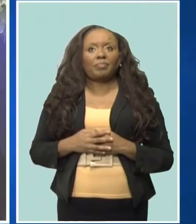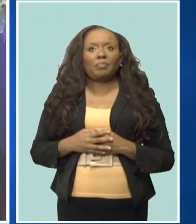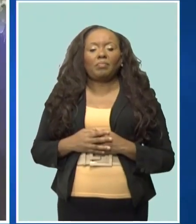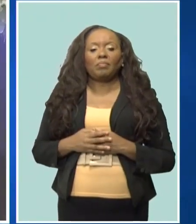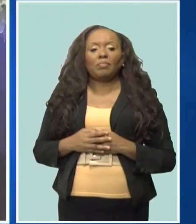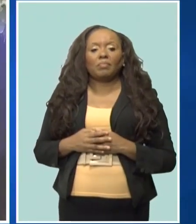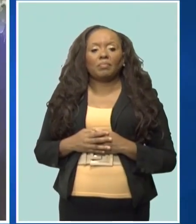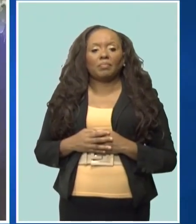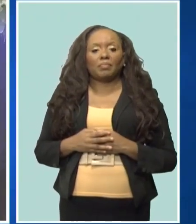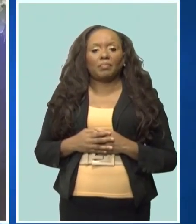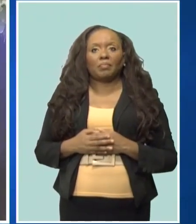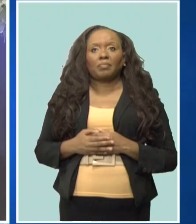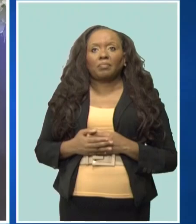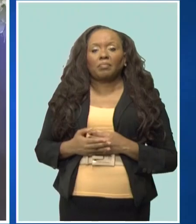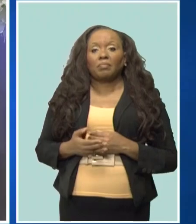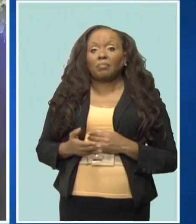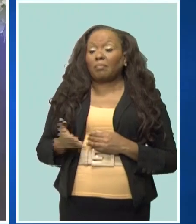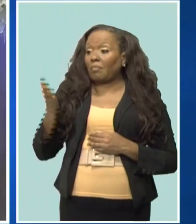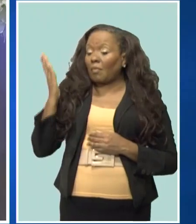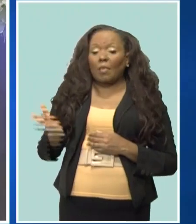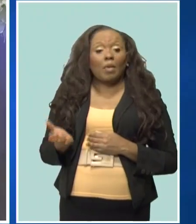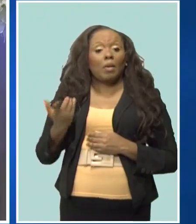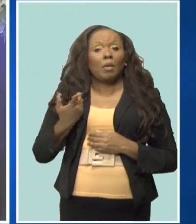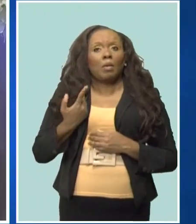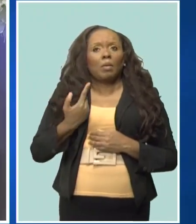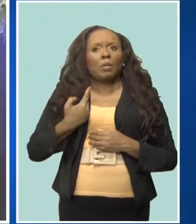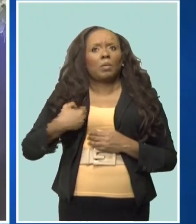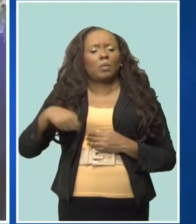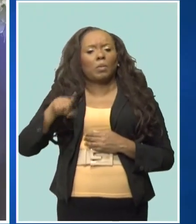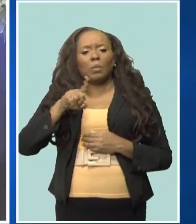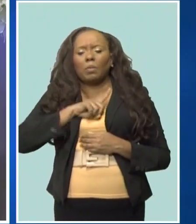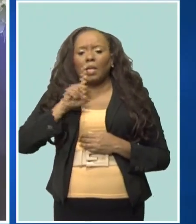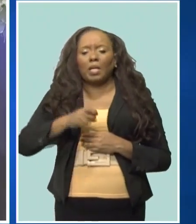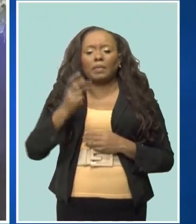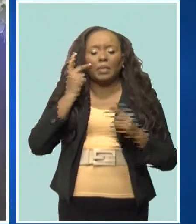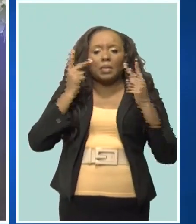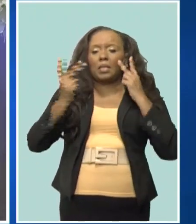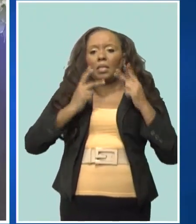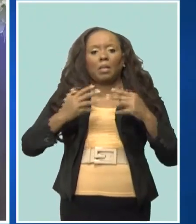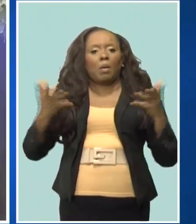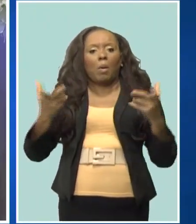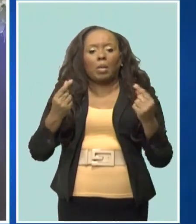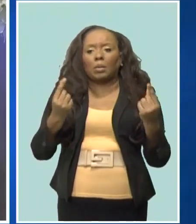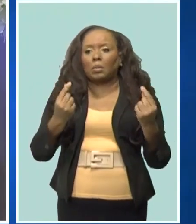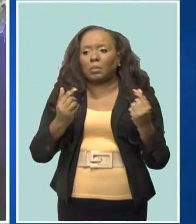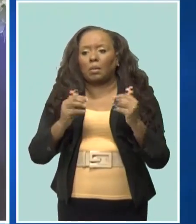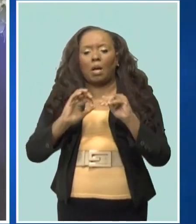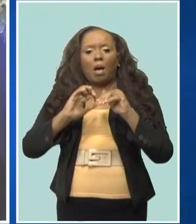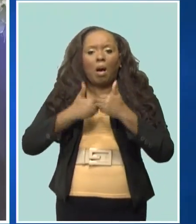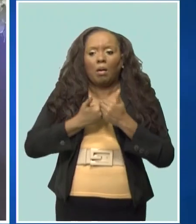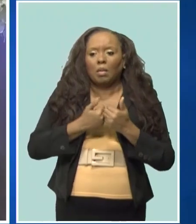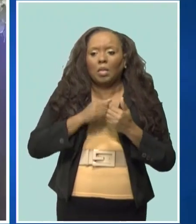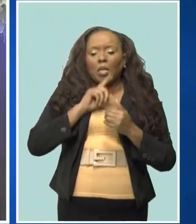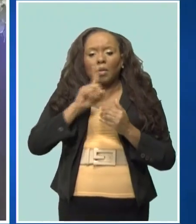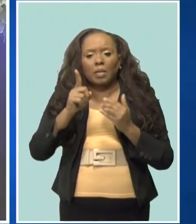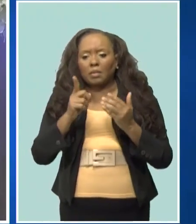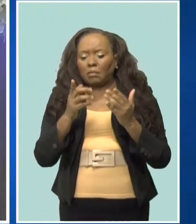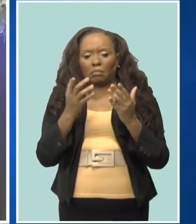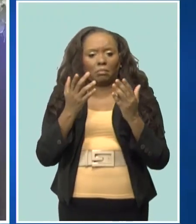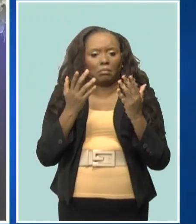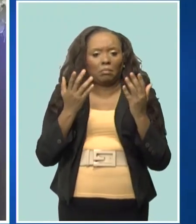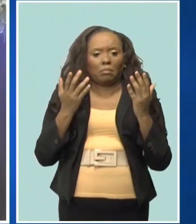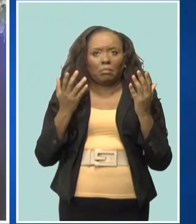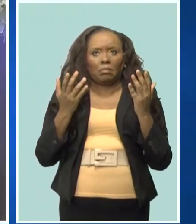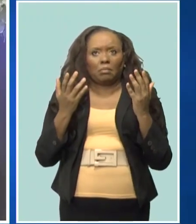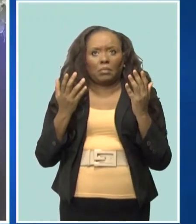makes it difficult because we have to kind of jump through hoops. We have to try to circumvent many of